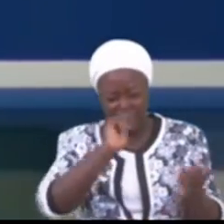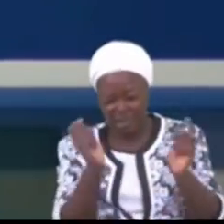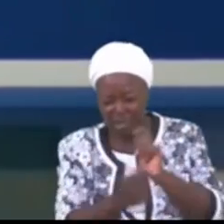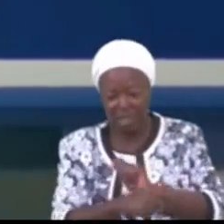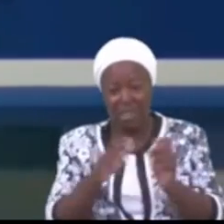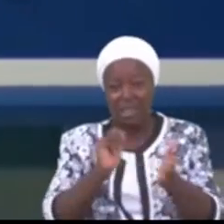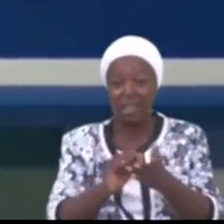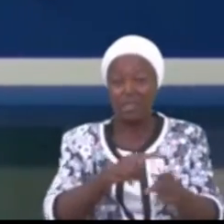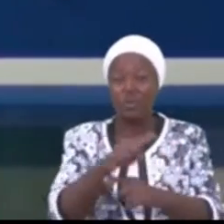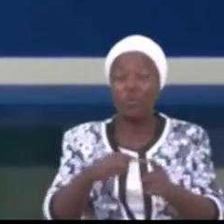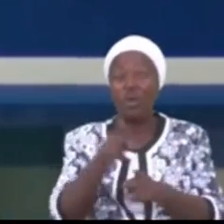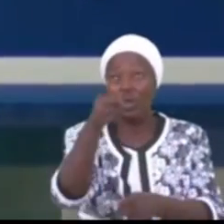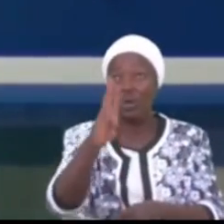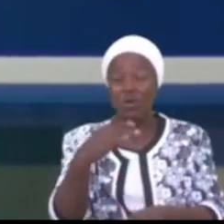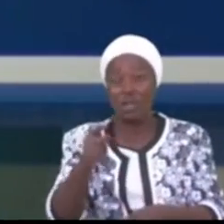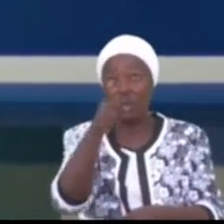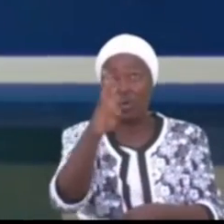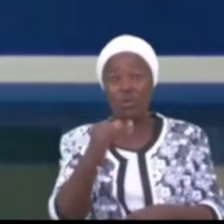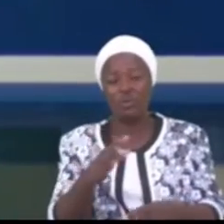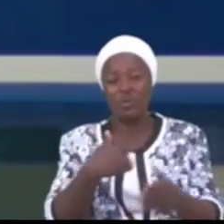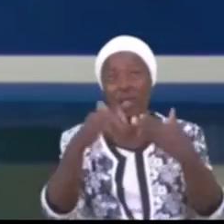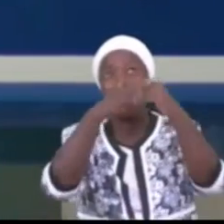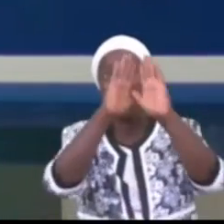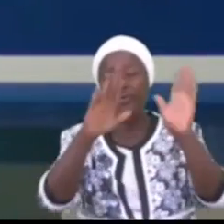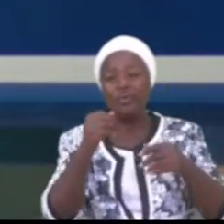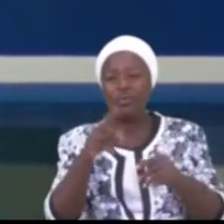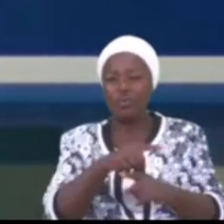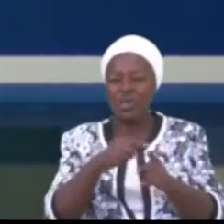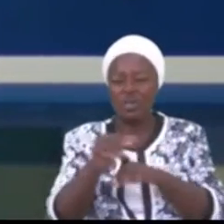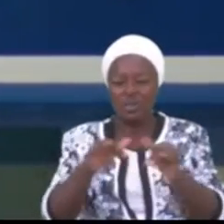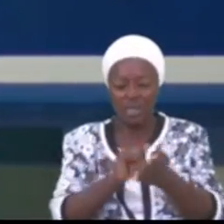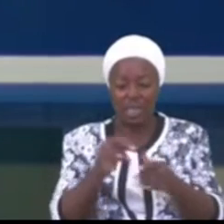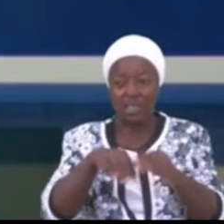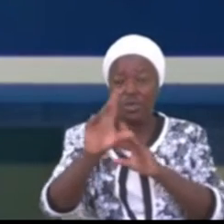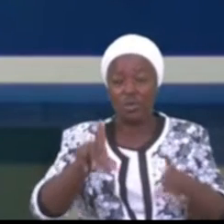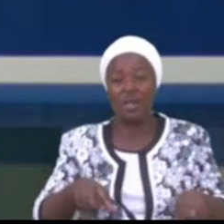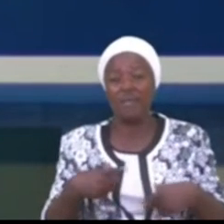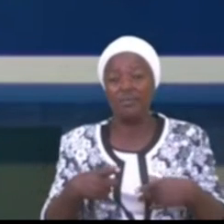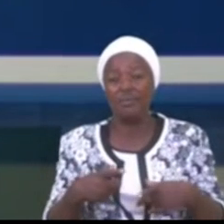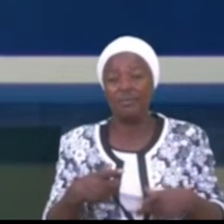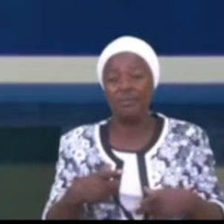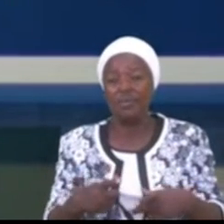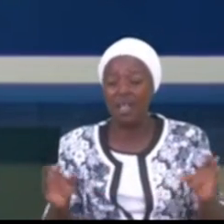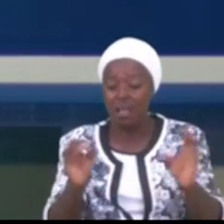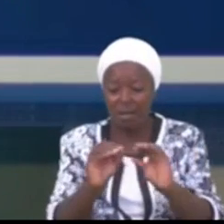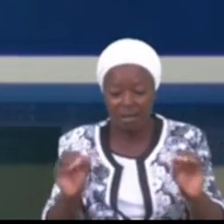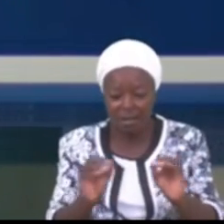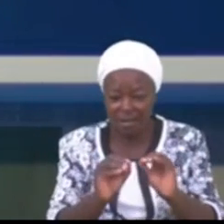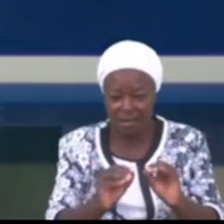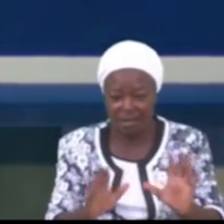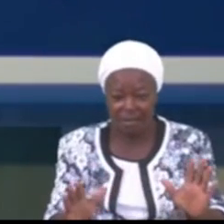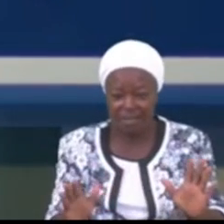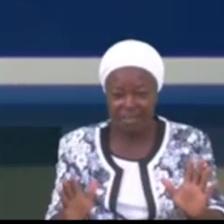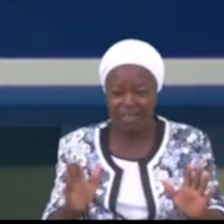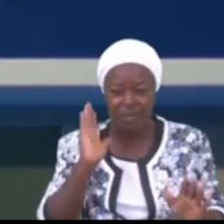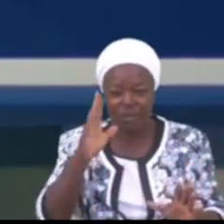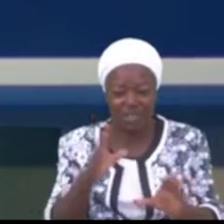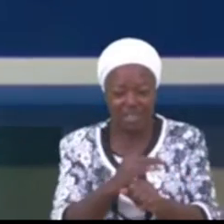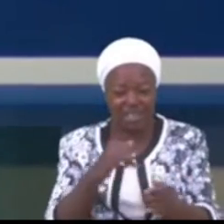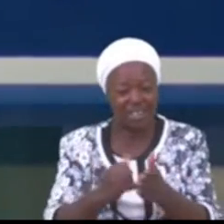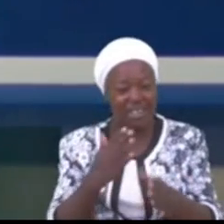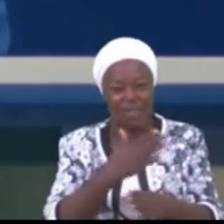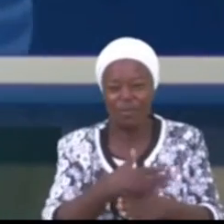God, the God of heaven, when he does that in your life, nothing will take it away.